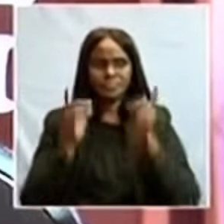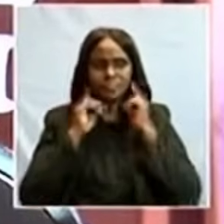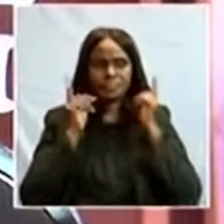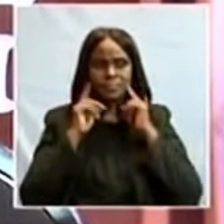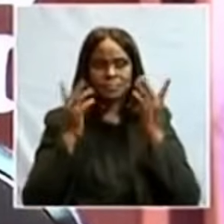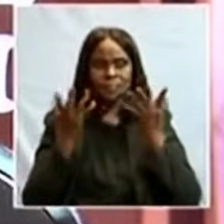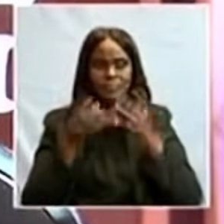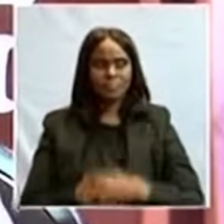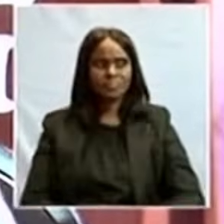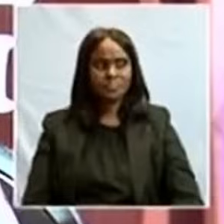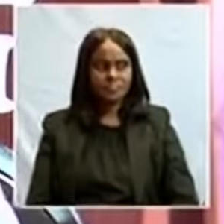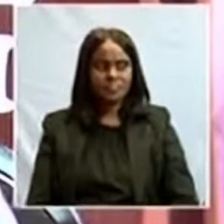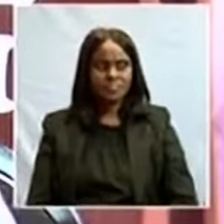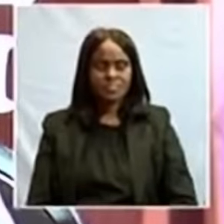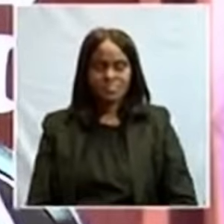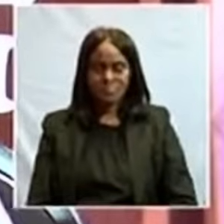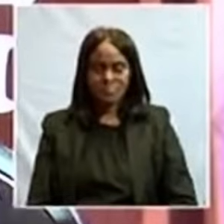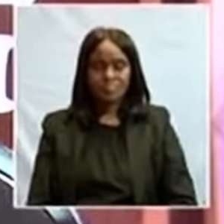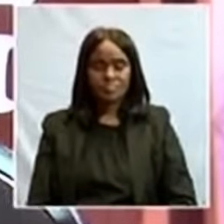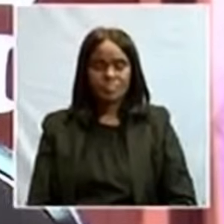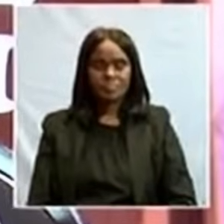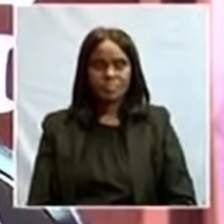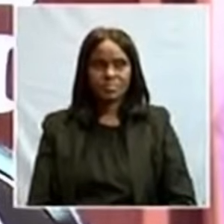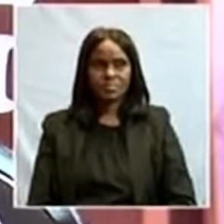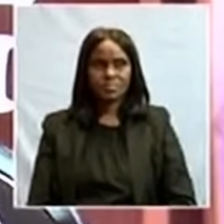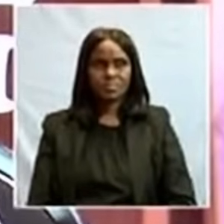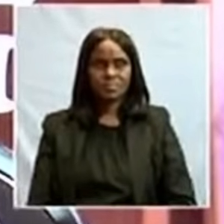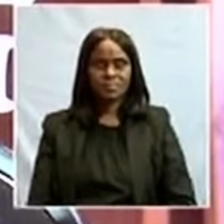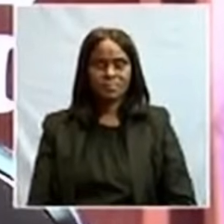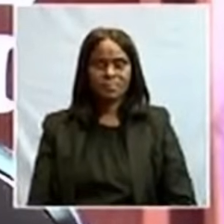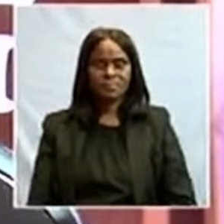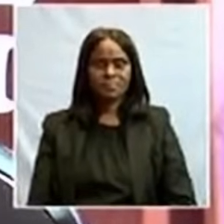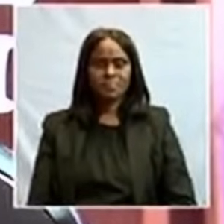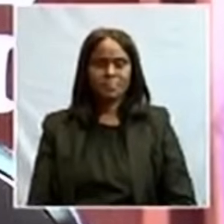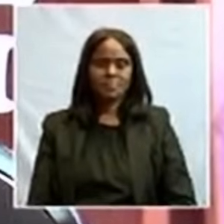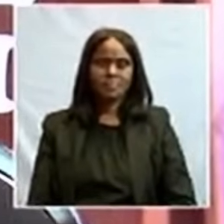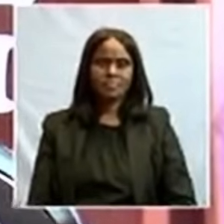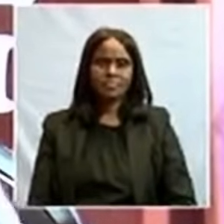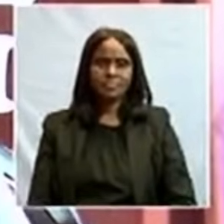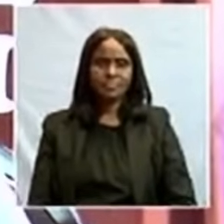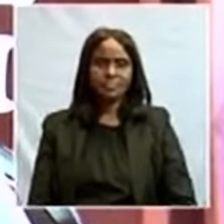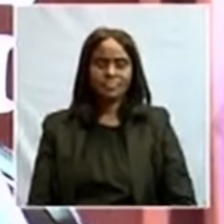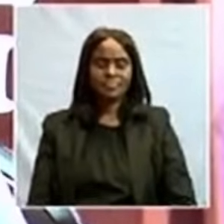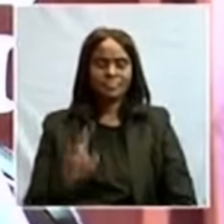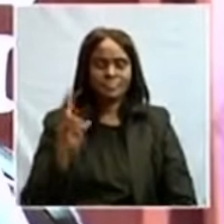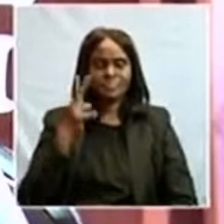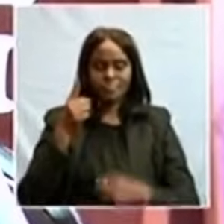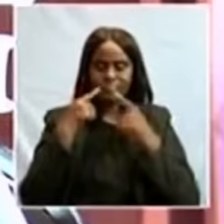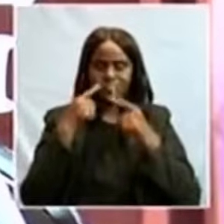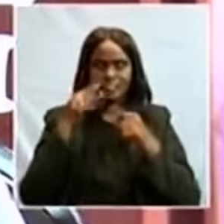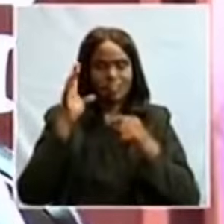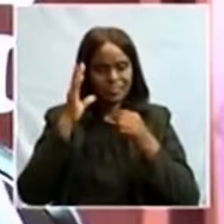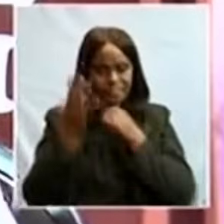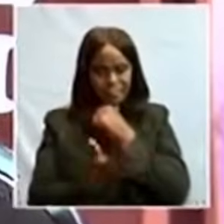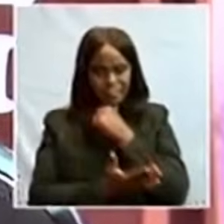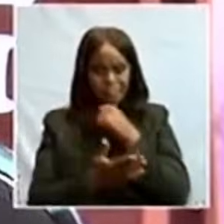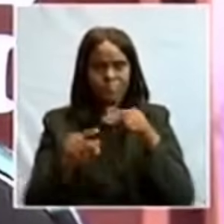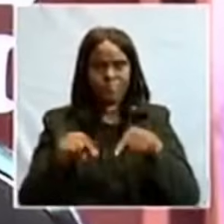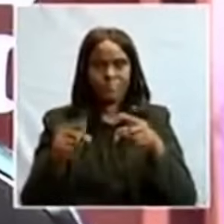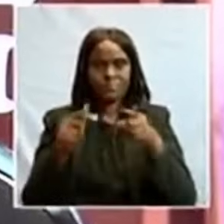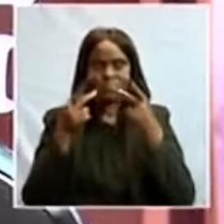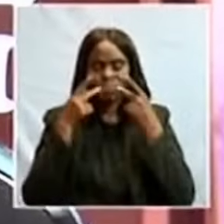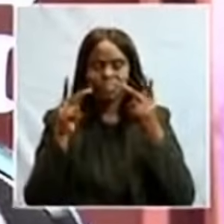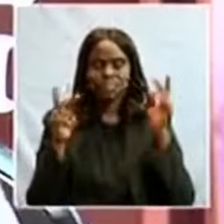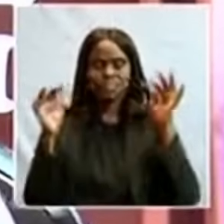from Lutando Youth and Young Women Empowerment from Chipata District, Eastern Province. And then the second announcement, she did recognize the presence in the